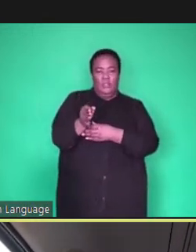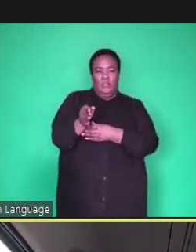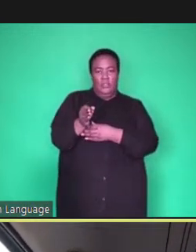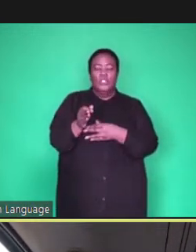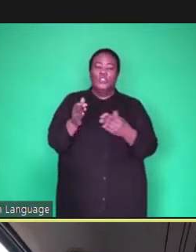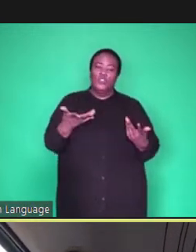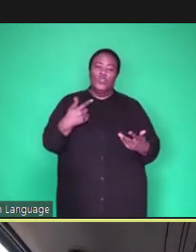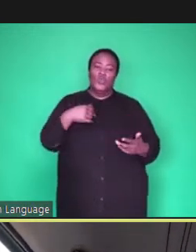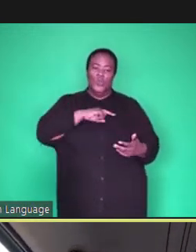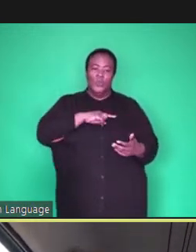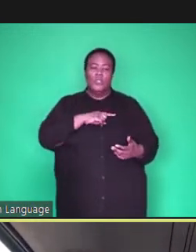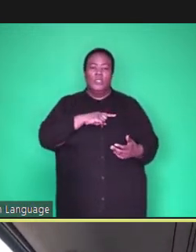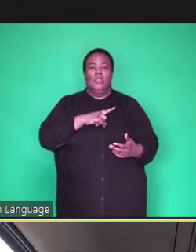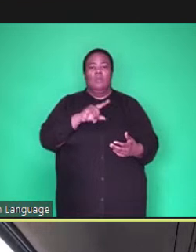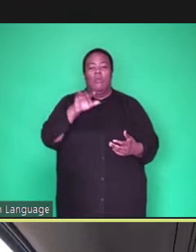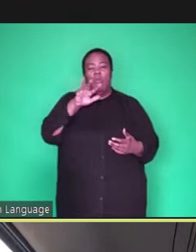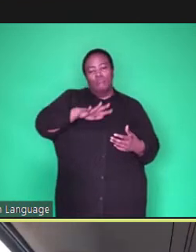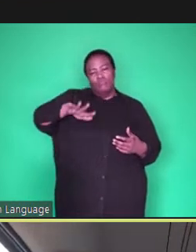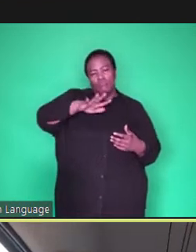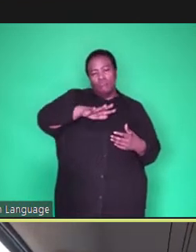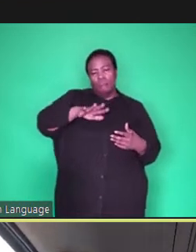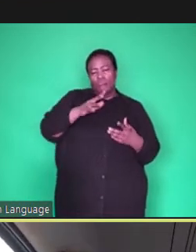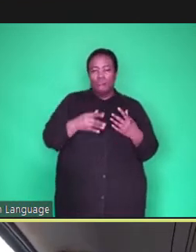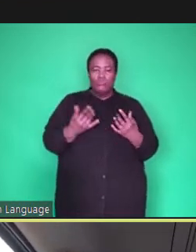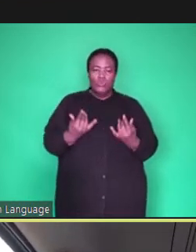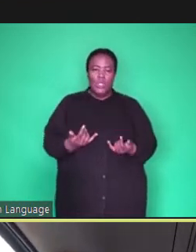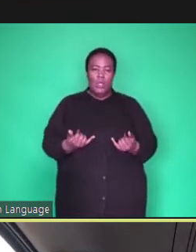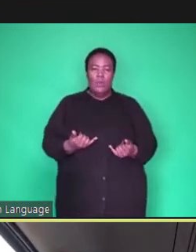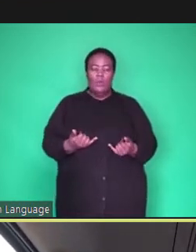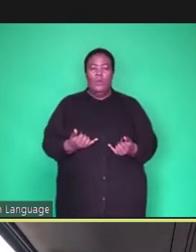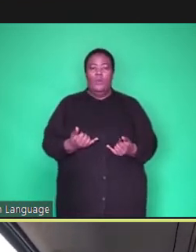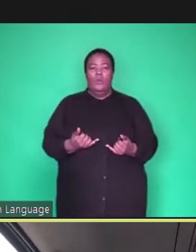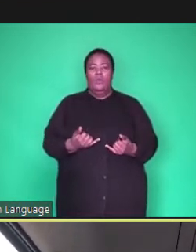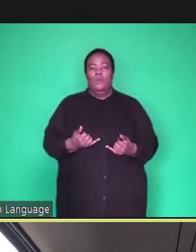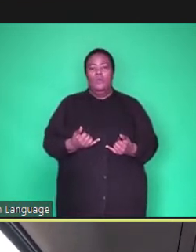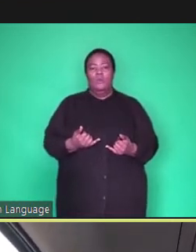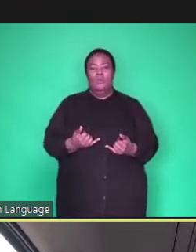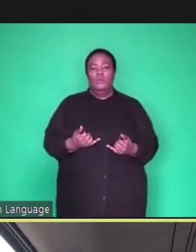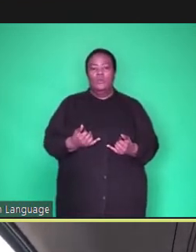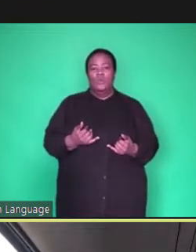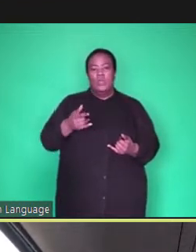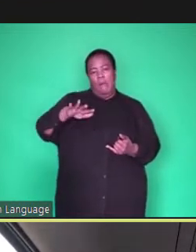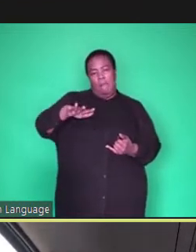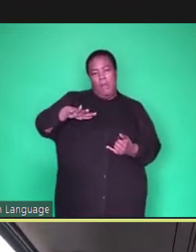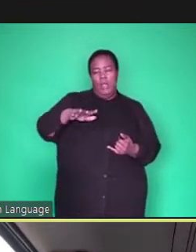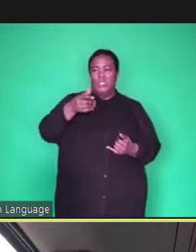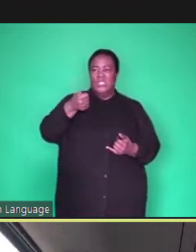we are around at the moment, at this time, we are about 66%